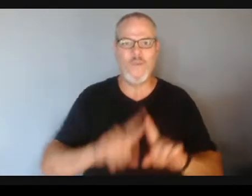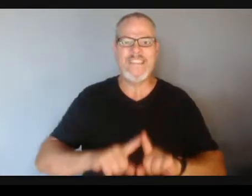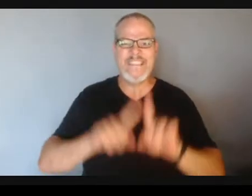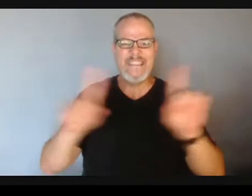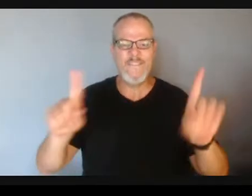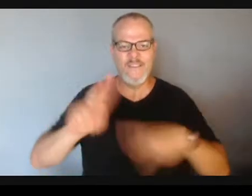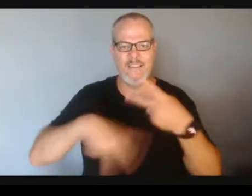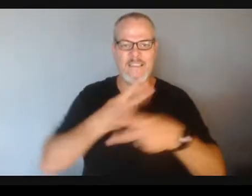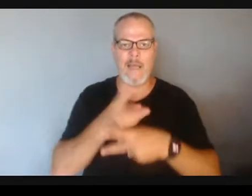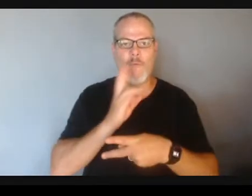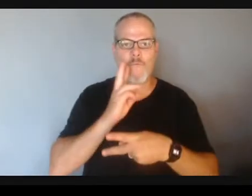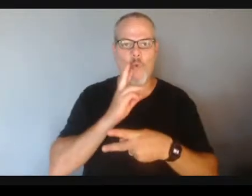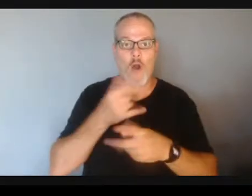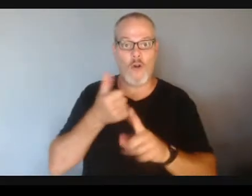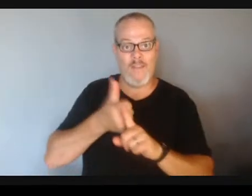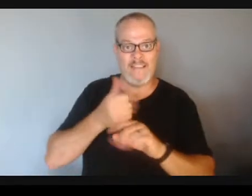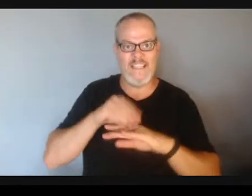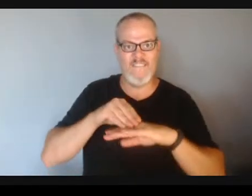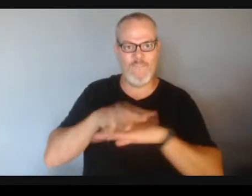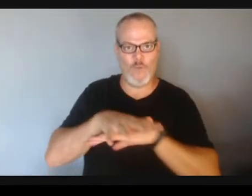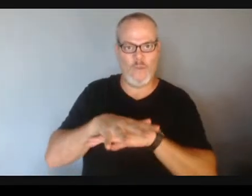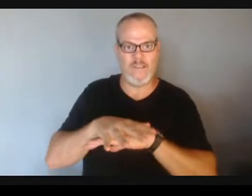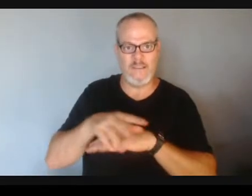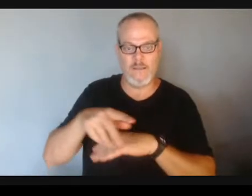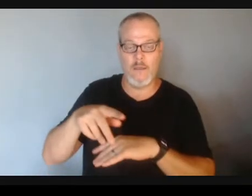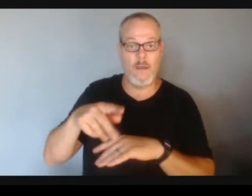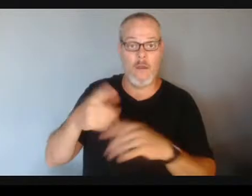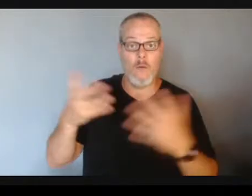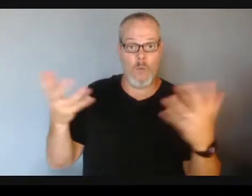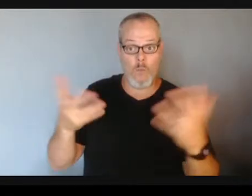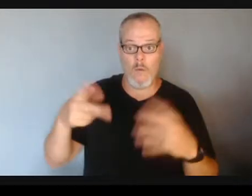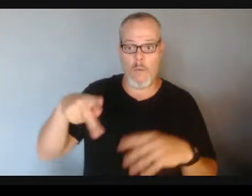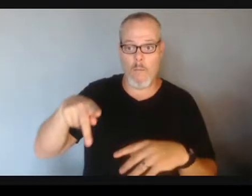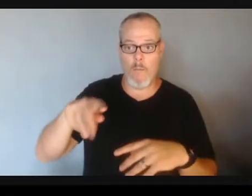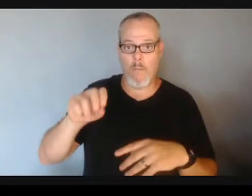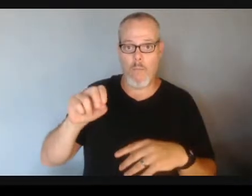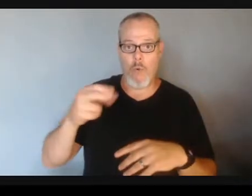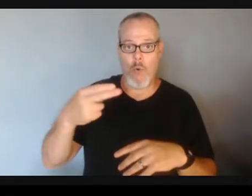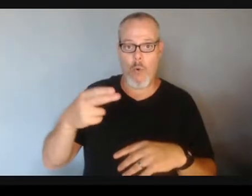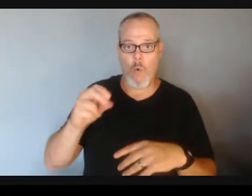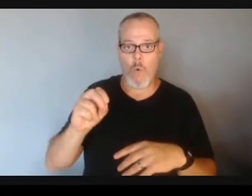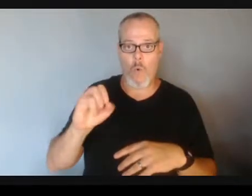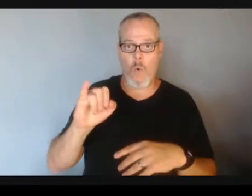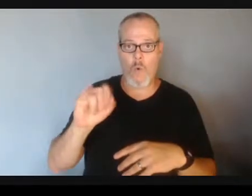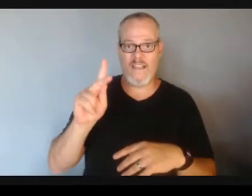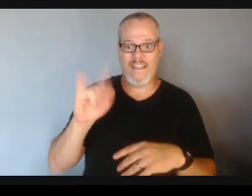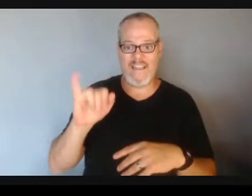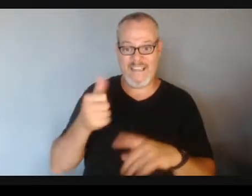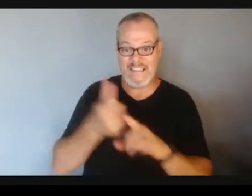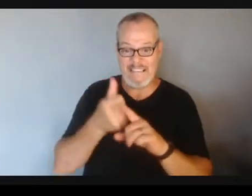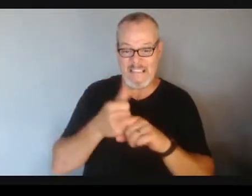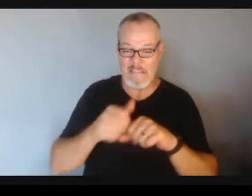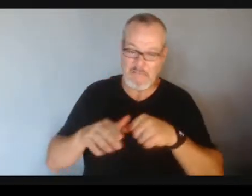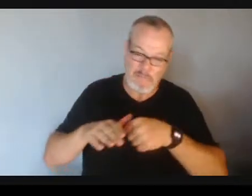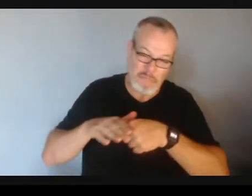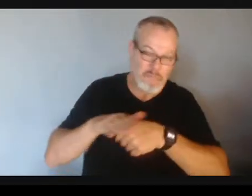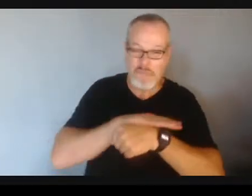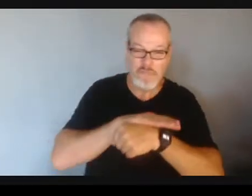by Kīlauea, and that was a Pohiki, which was inundated with sand. And since then, we have